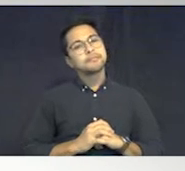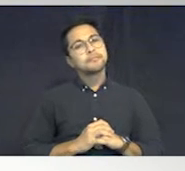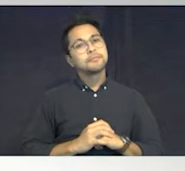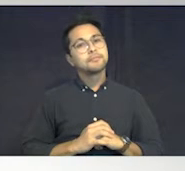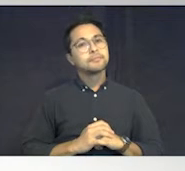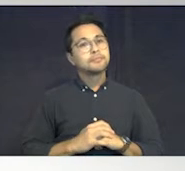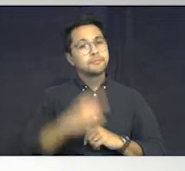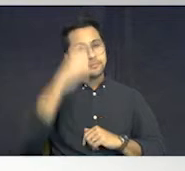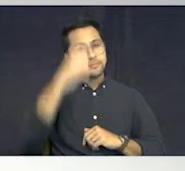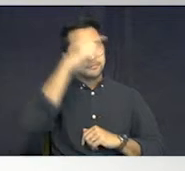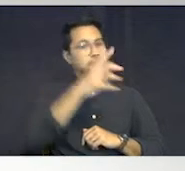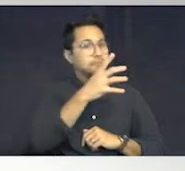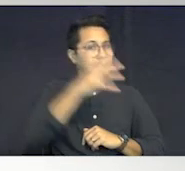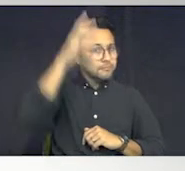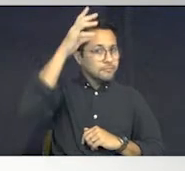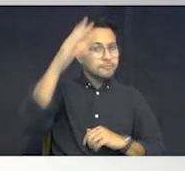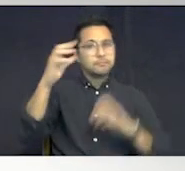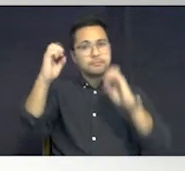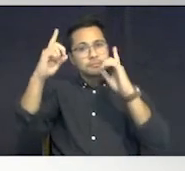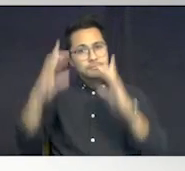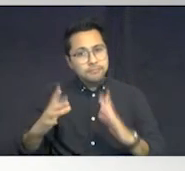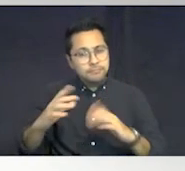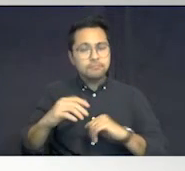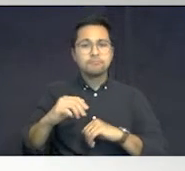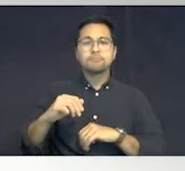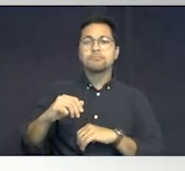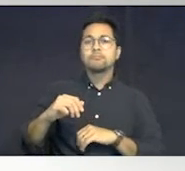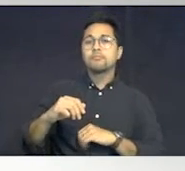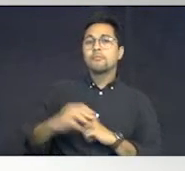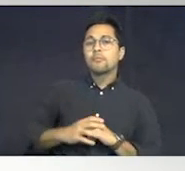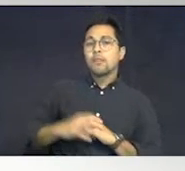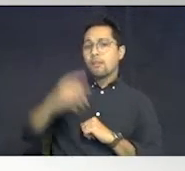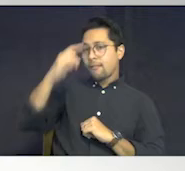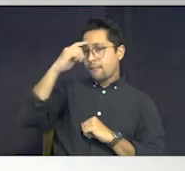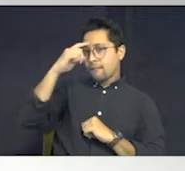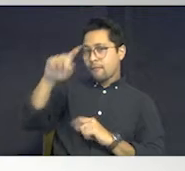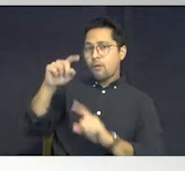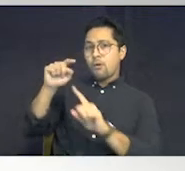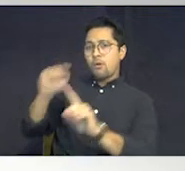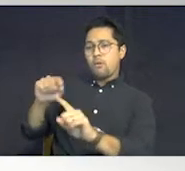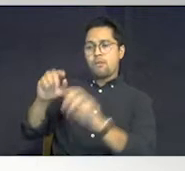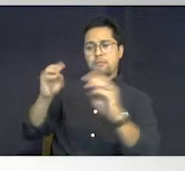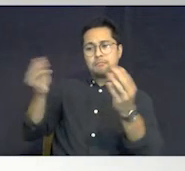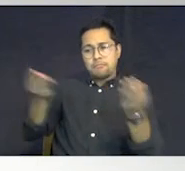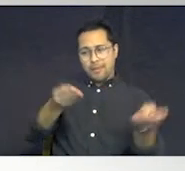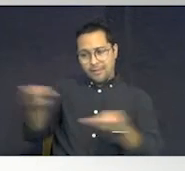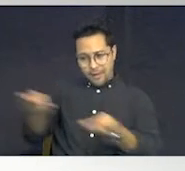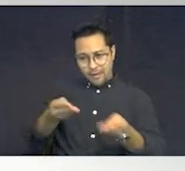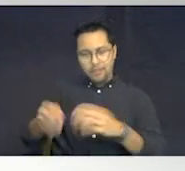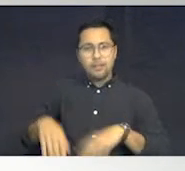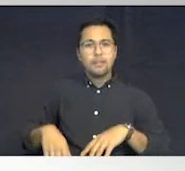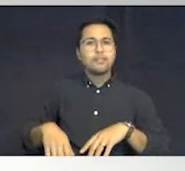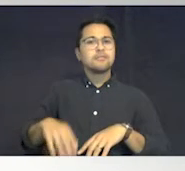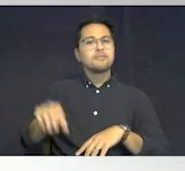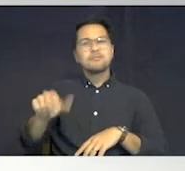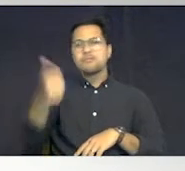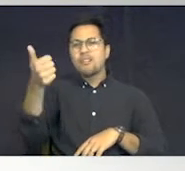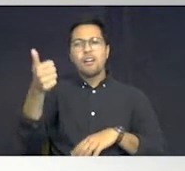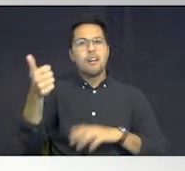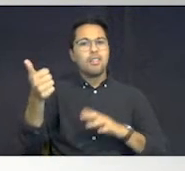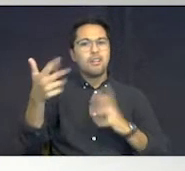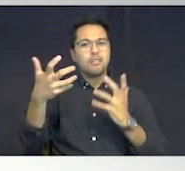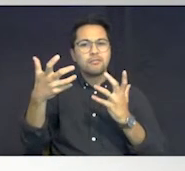Supports parents, educators, and administrators when it comes to understanding mediation, facilitation, and other collaborative